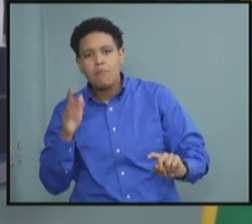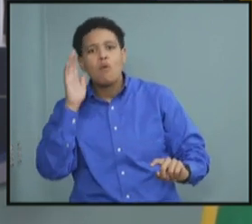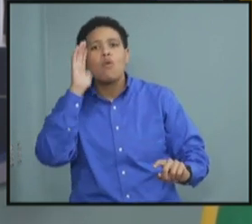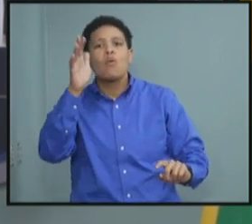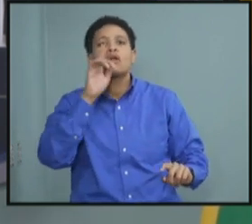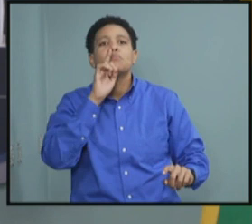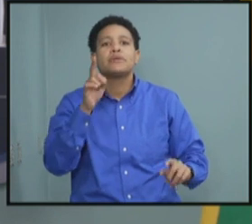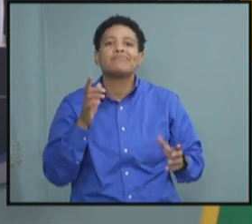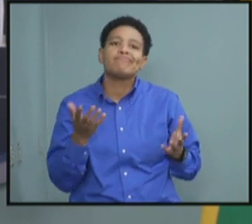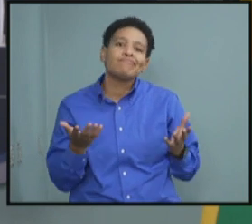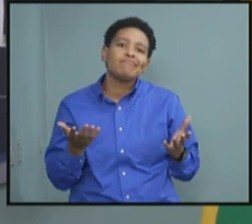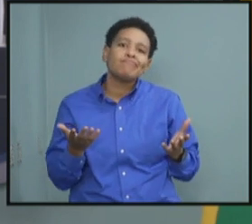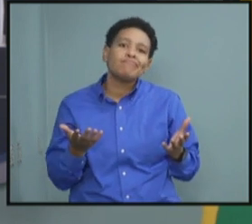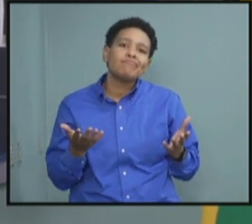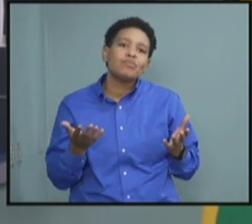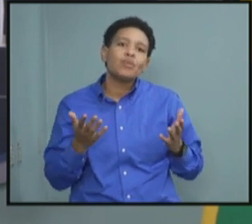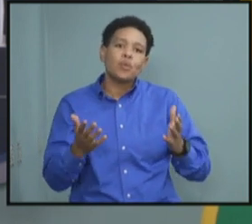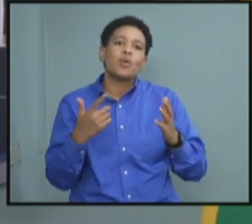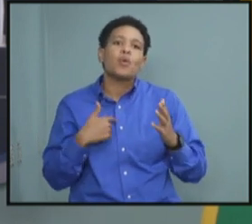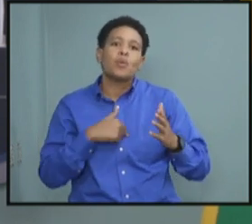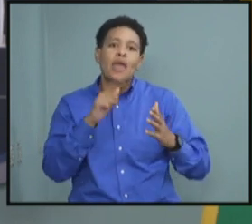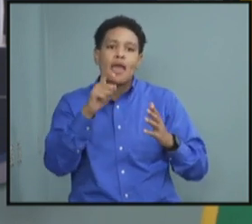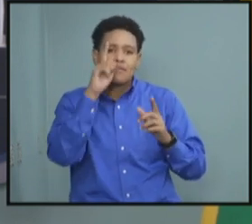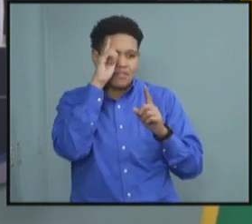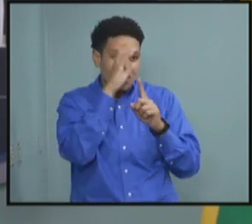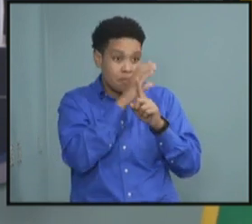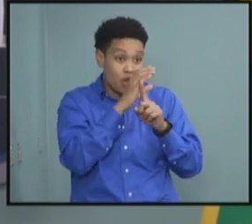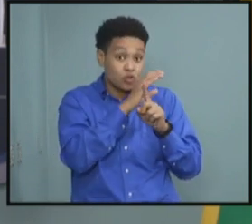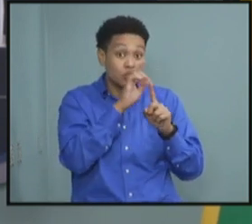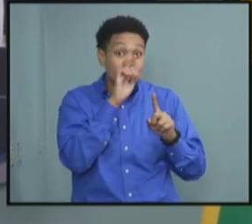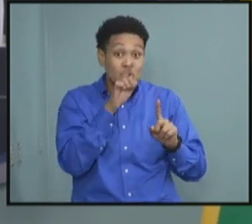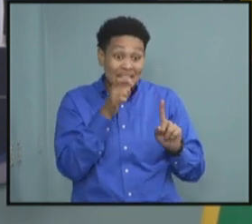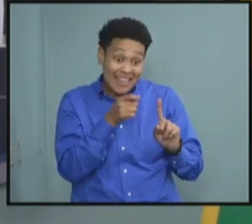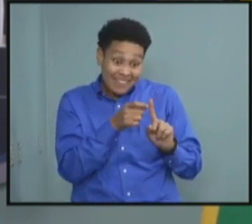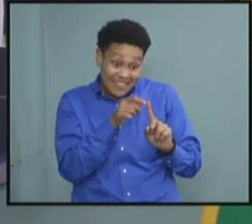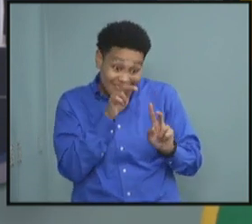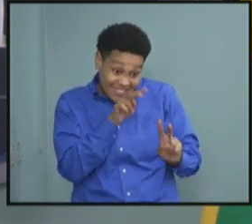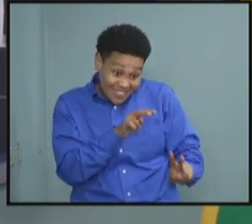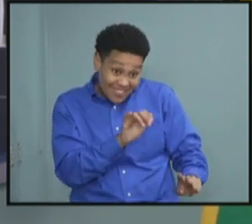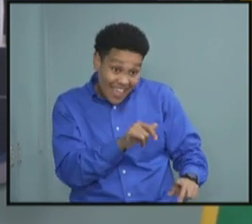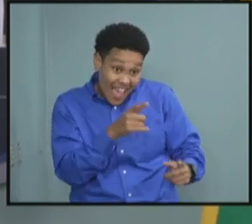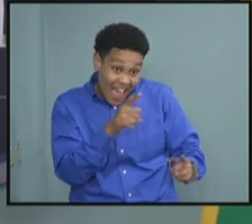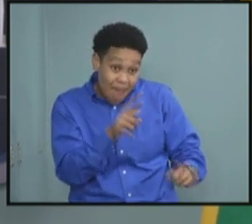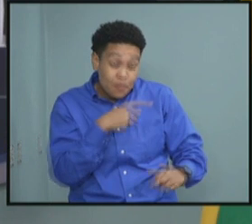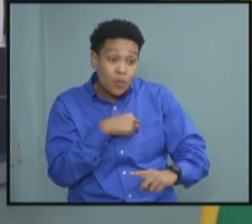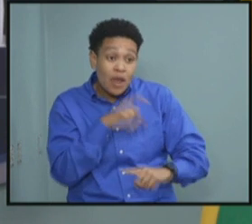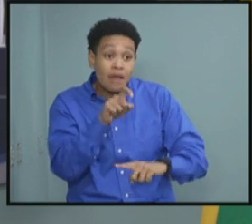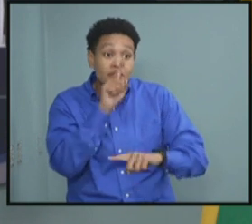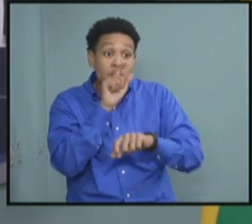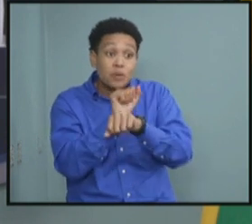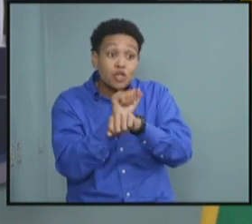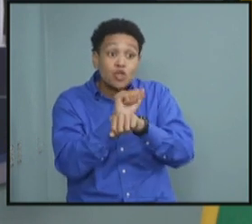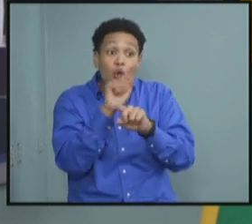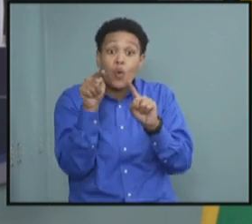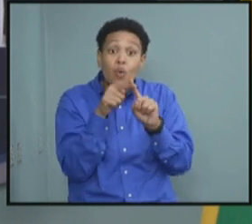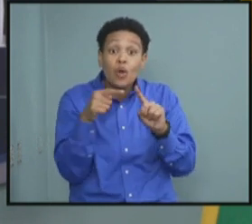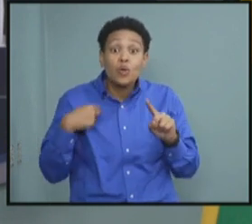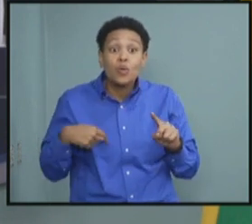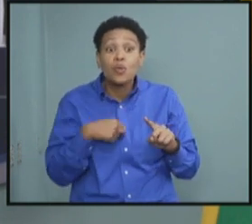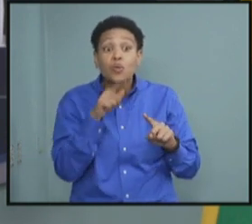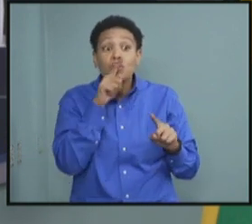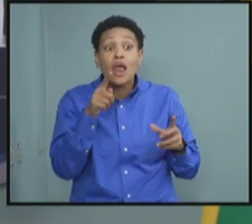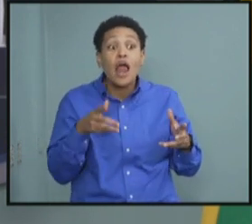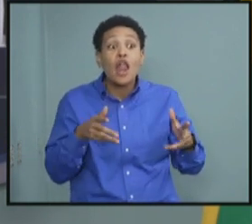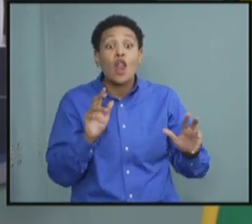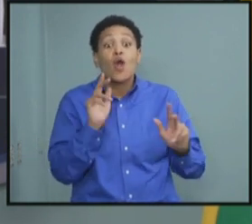a modality which we will have to pursue. To effectively pursue that, we have to ensure that when we